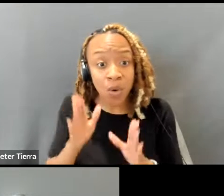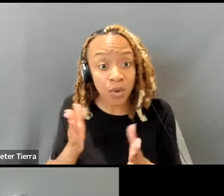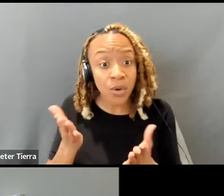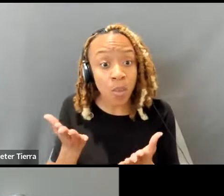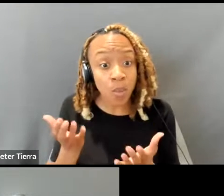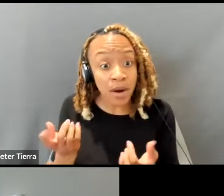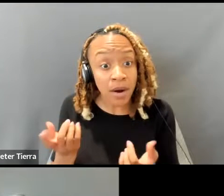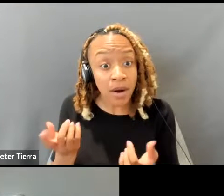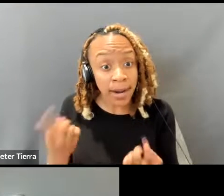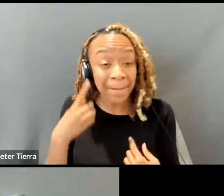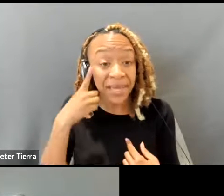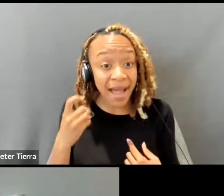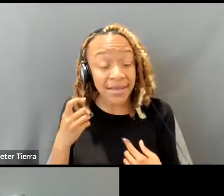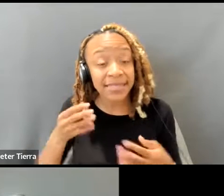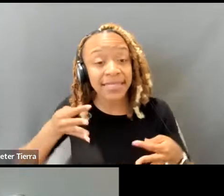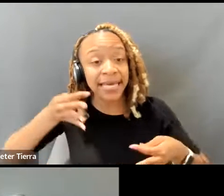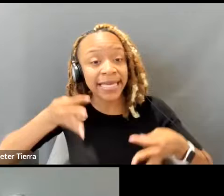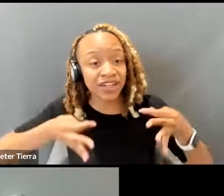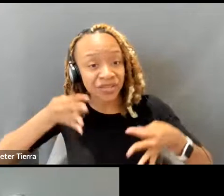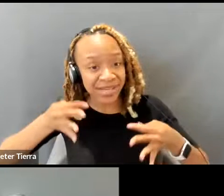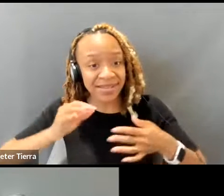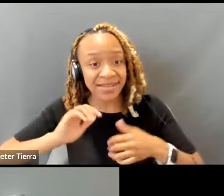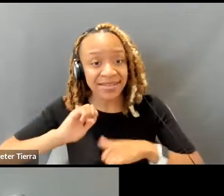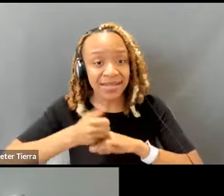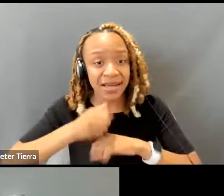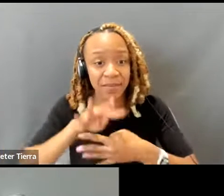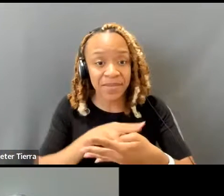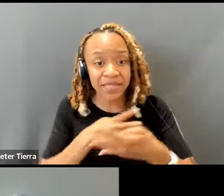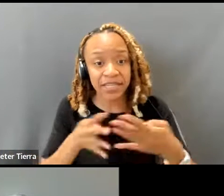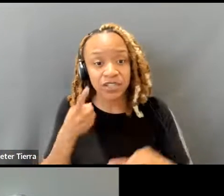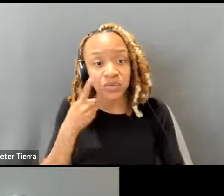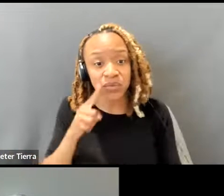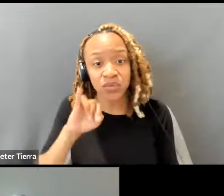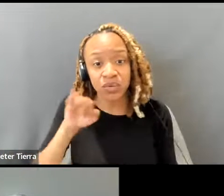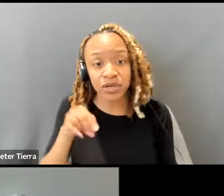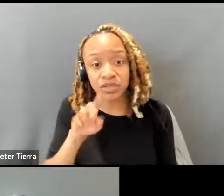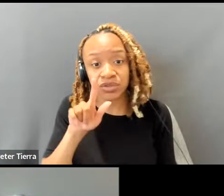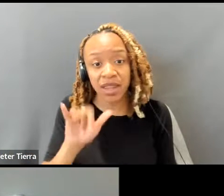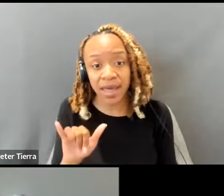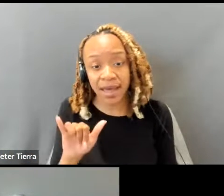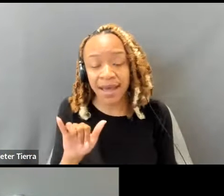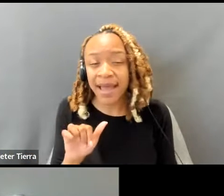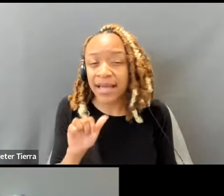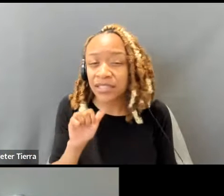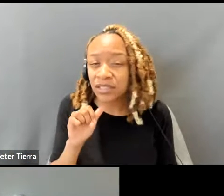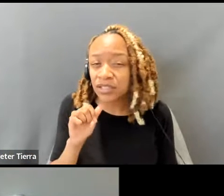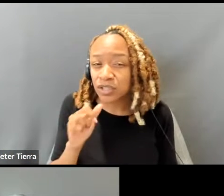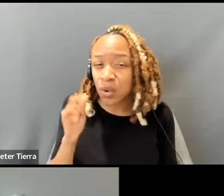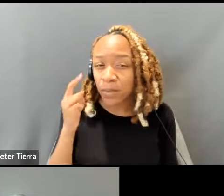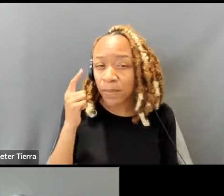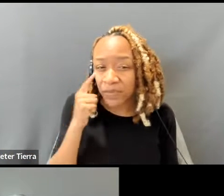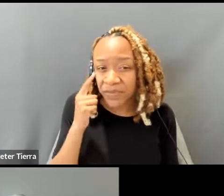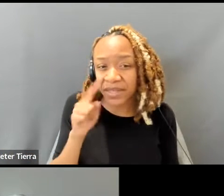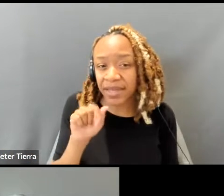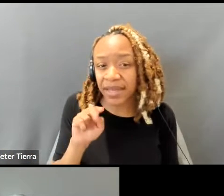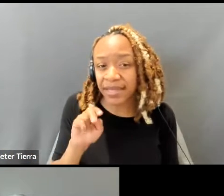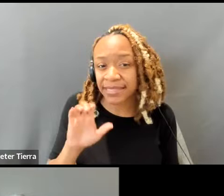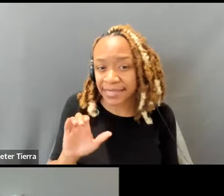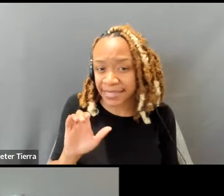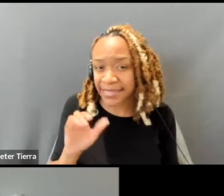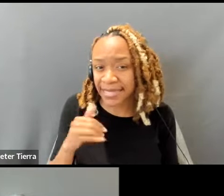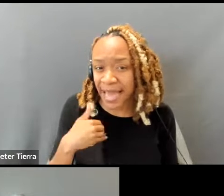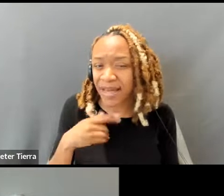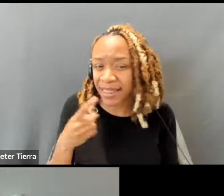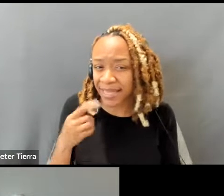July, and I believe the ANC doesn't have. You guys usually have off July and August. Is that